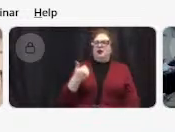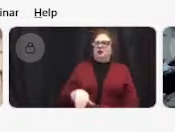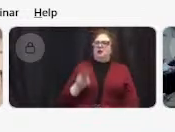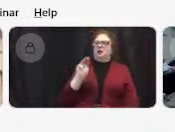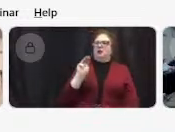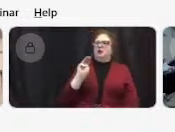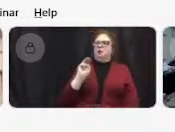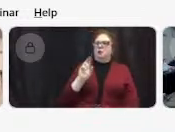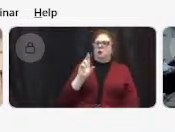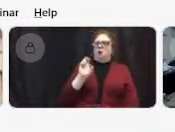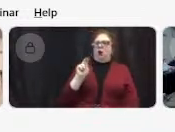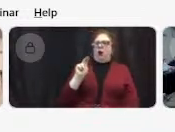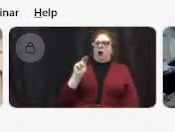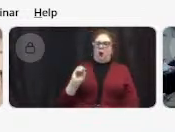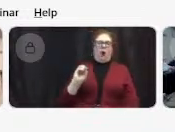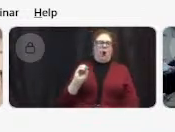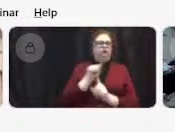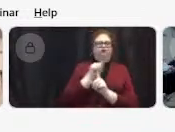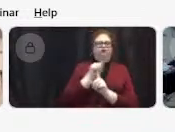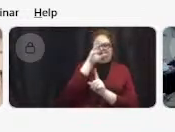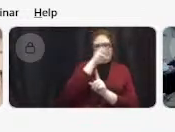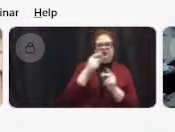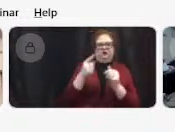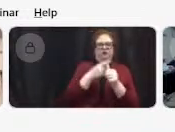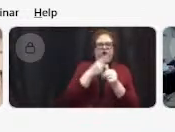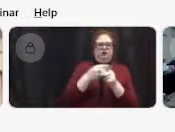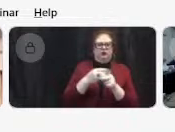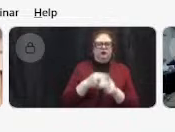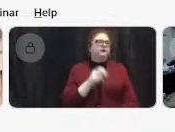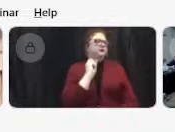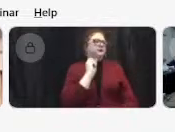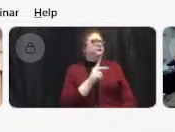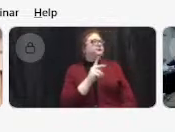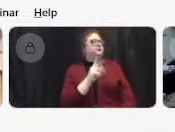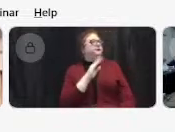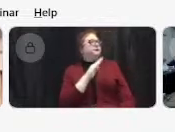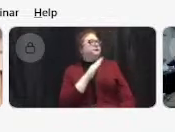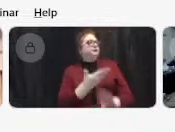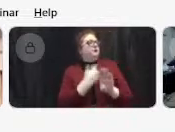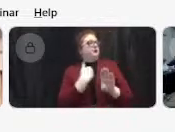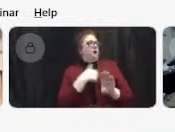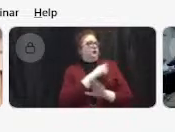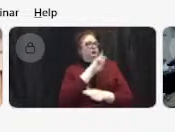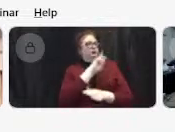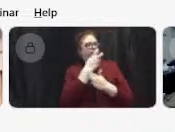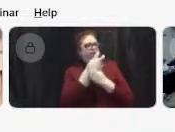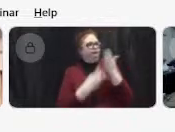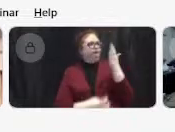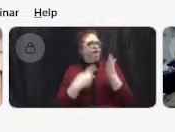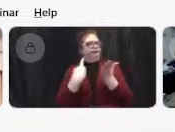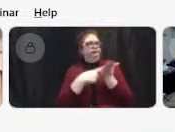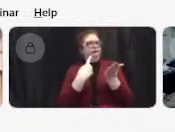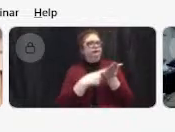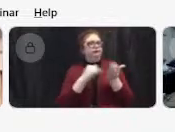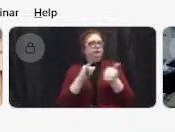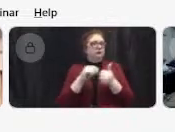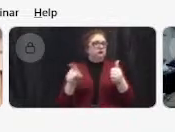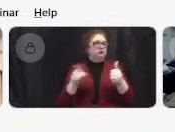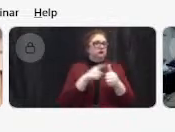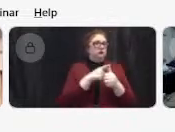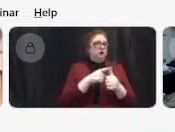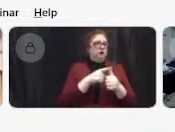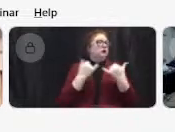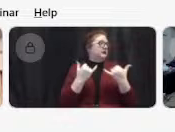right. Thank you very much, sir. And before we really dive off into the first item, I just want to let everybody know in